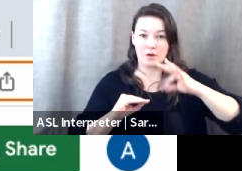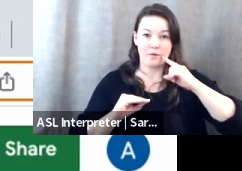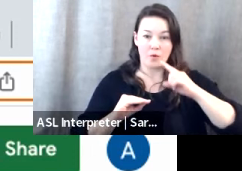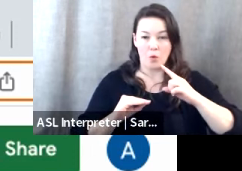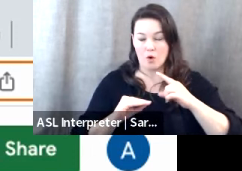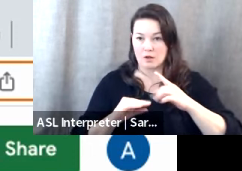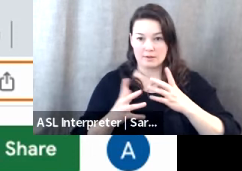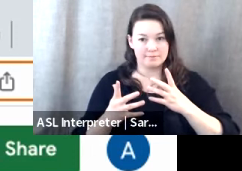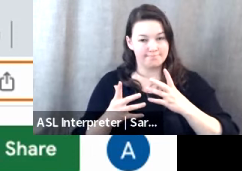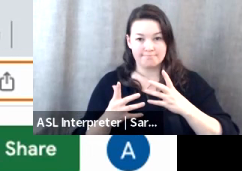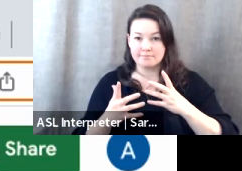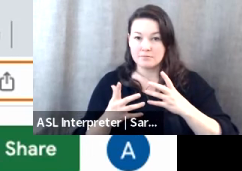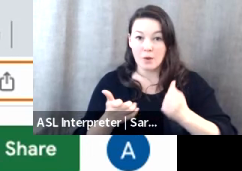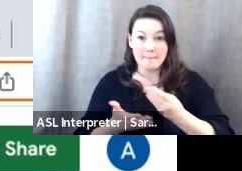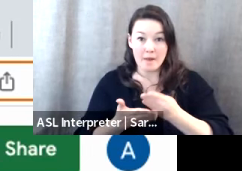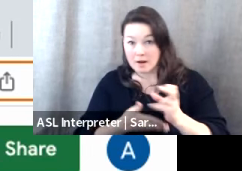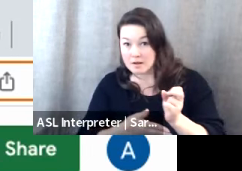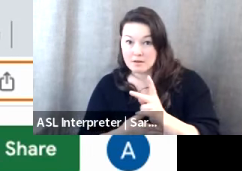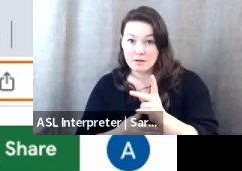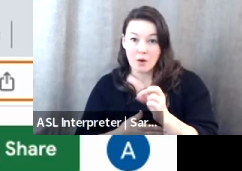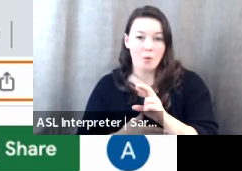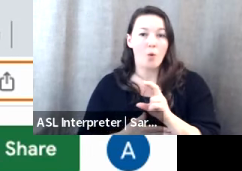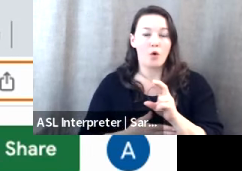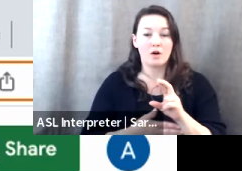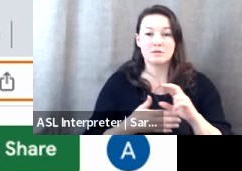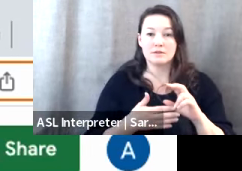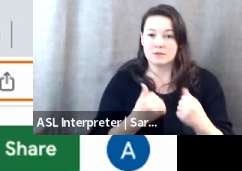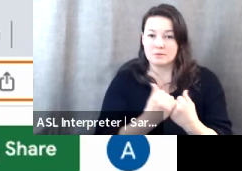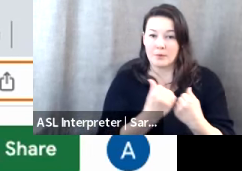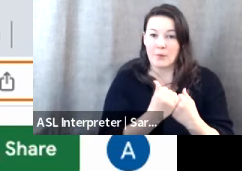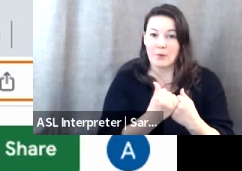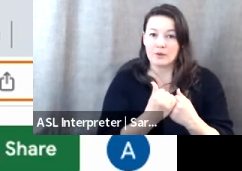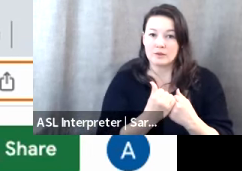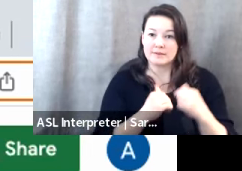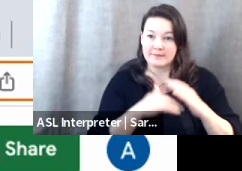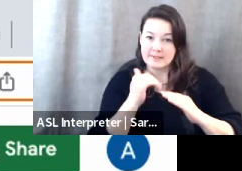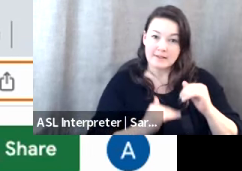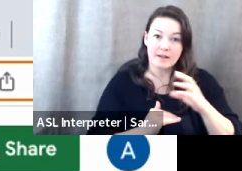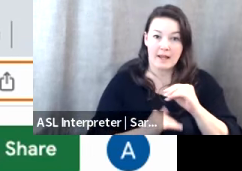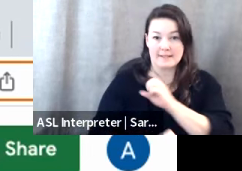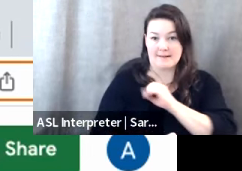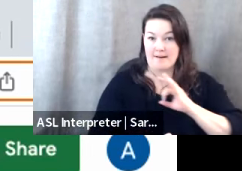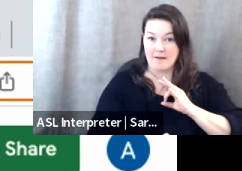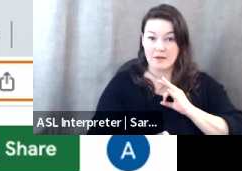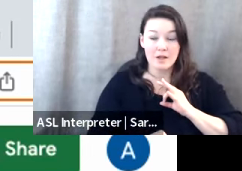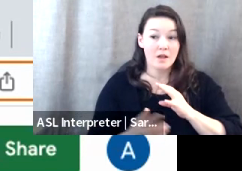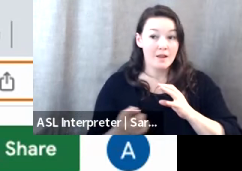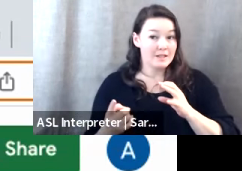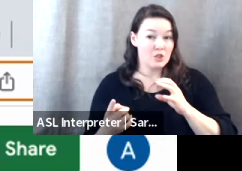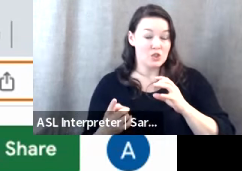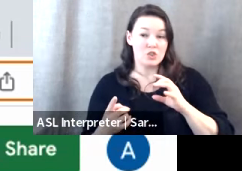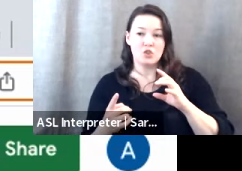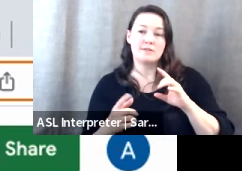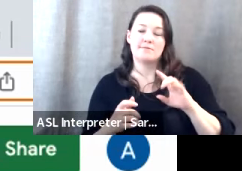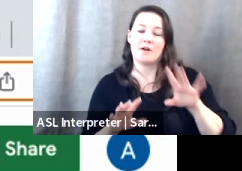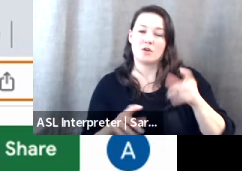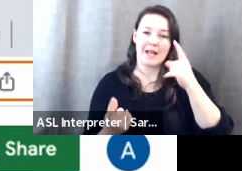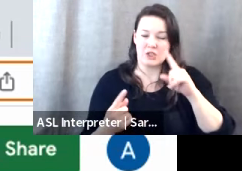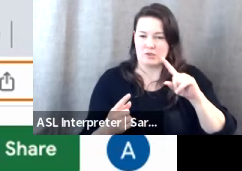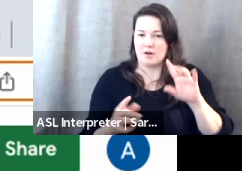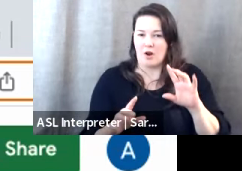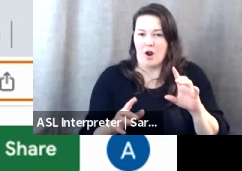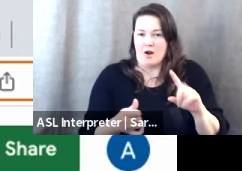just initial offerings from Rebecca and I, and none of these have to stay as ideas. We can accept some of them, all